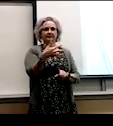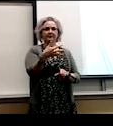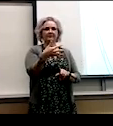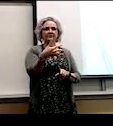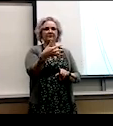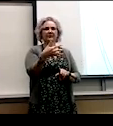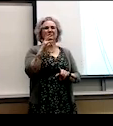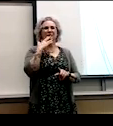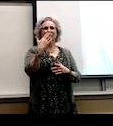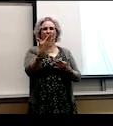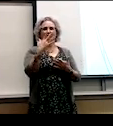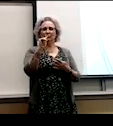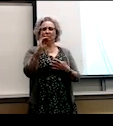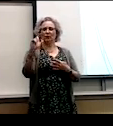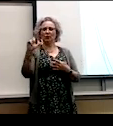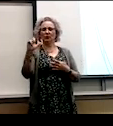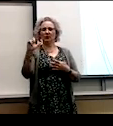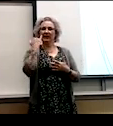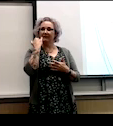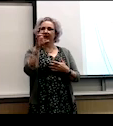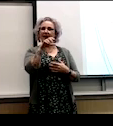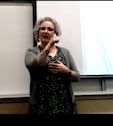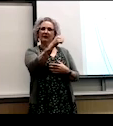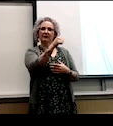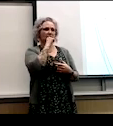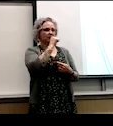work. Okay.